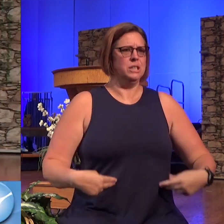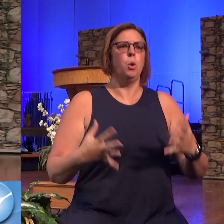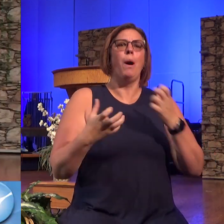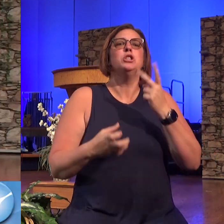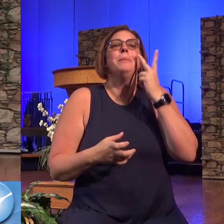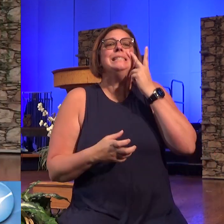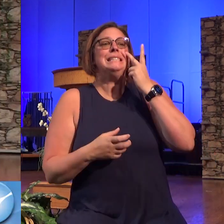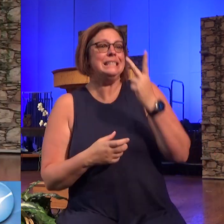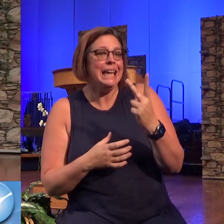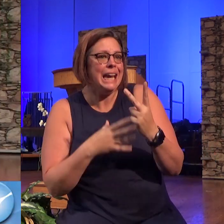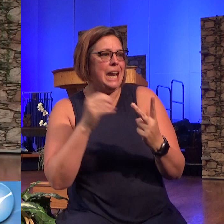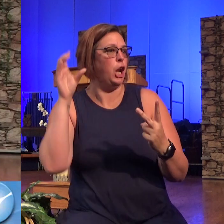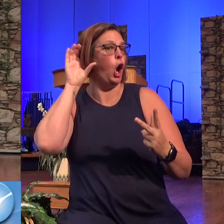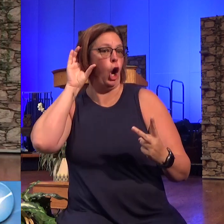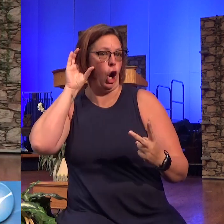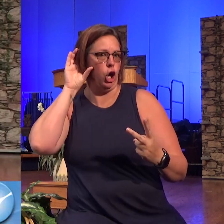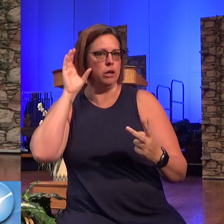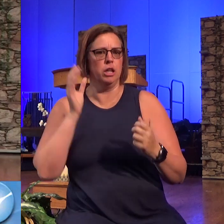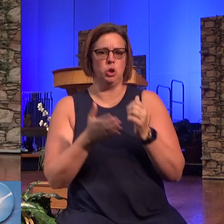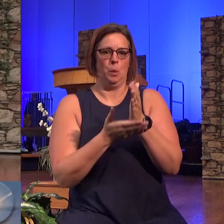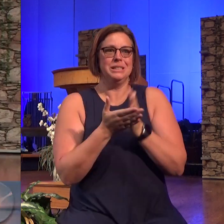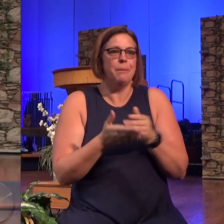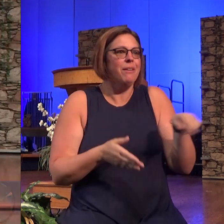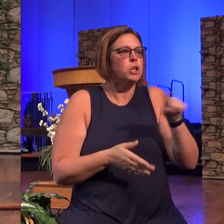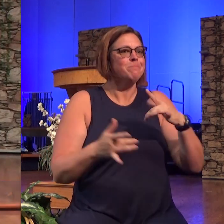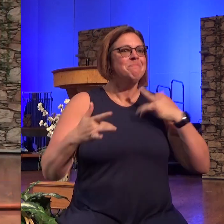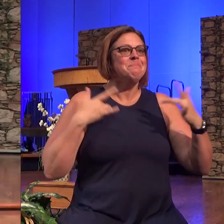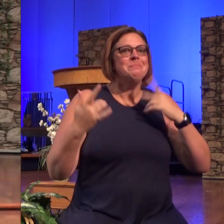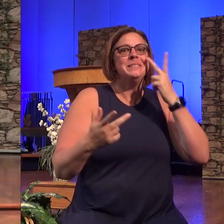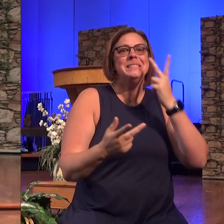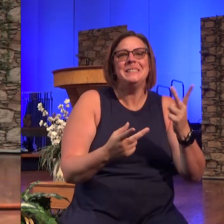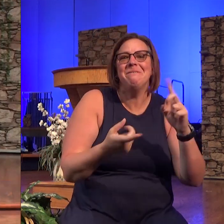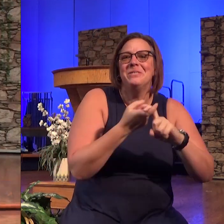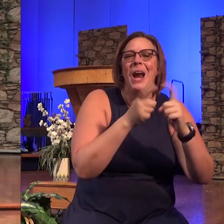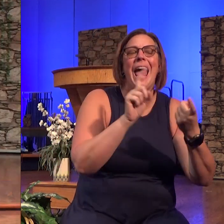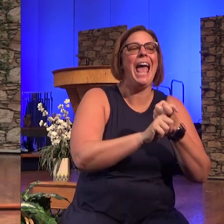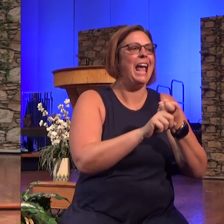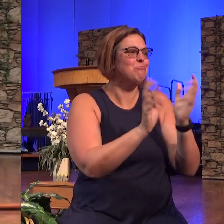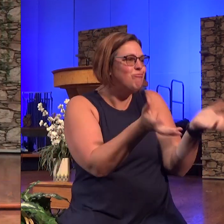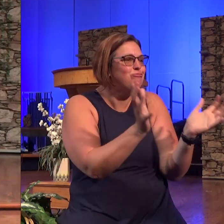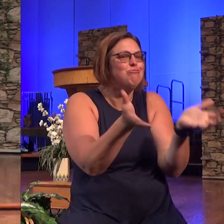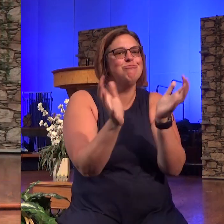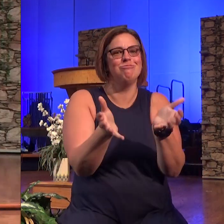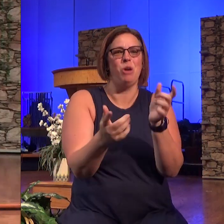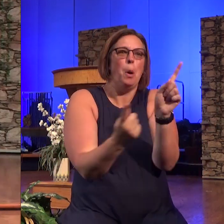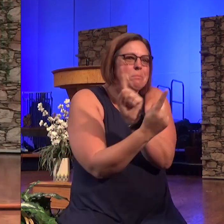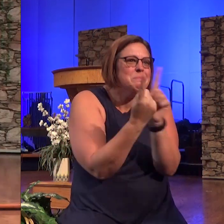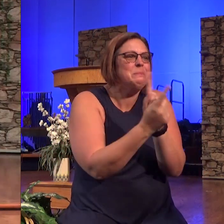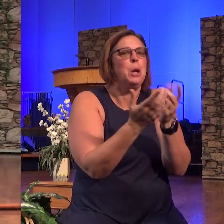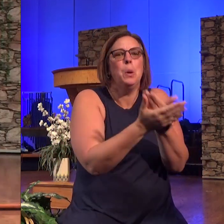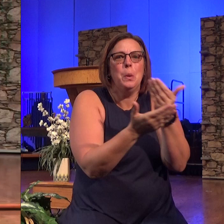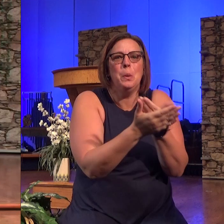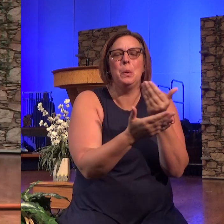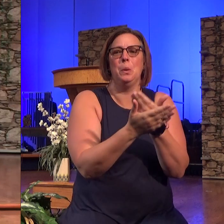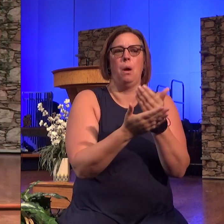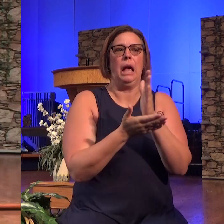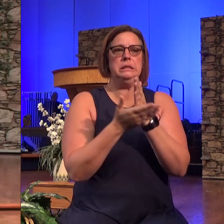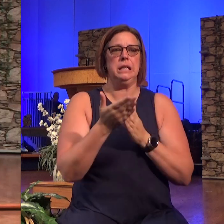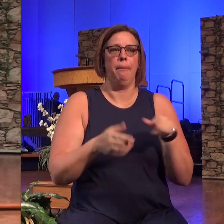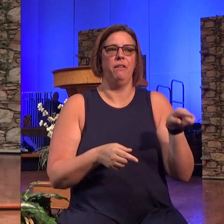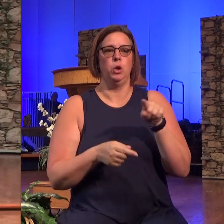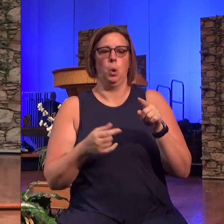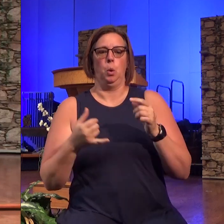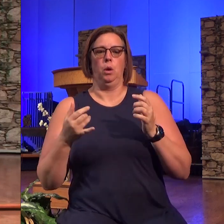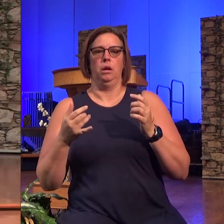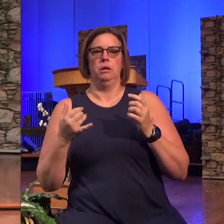you came here today excited to see your friends and hang out with people you know or meet new friends. And some of you came here today